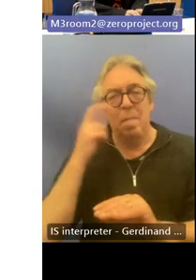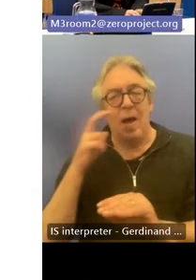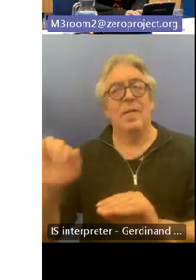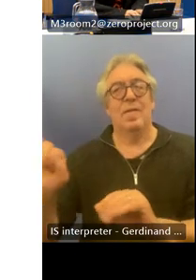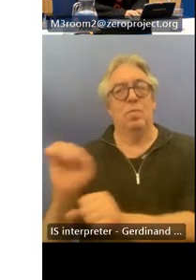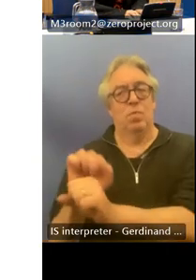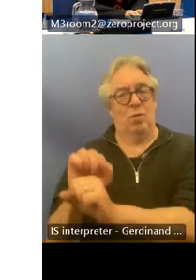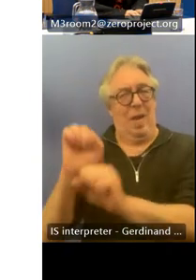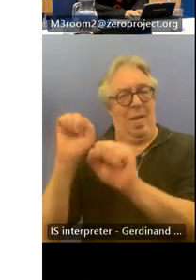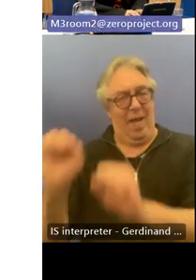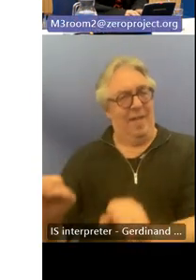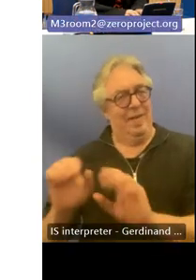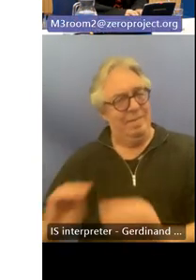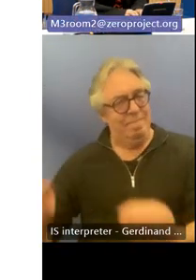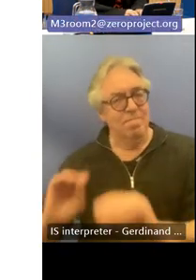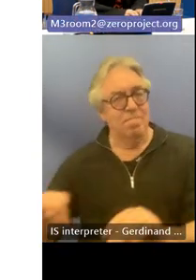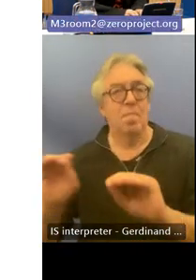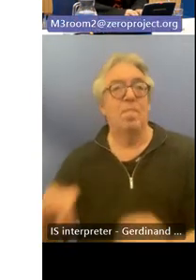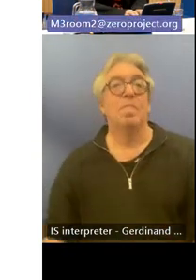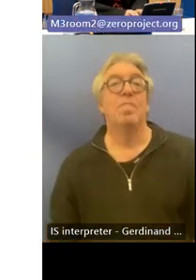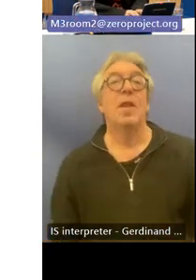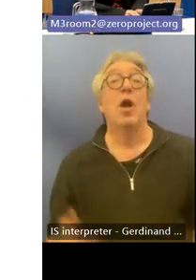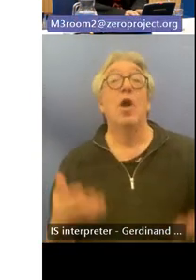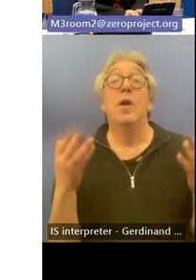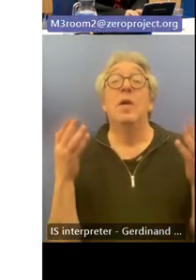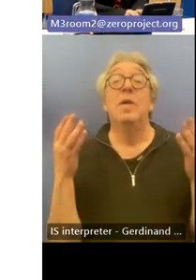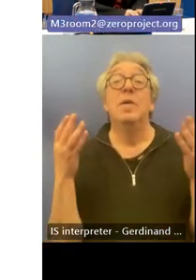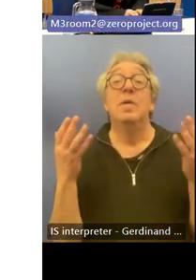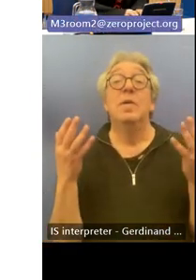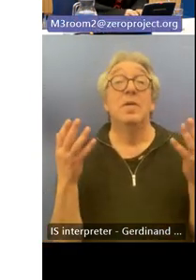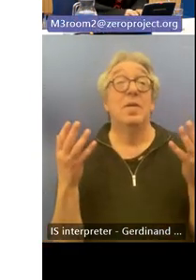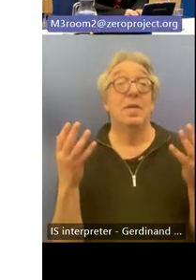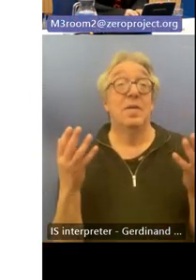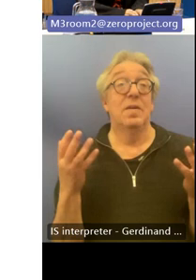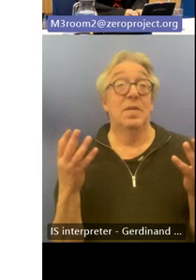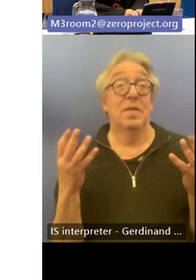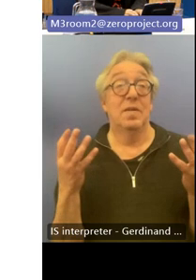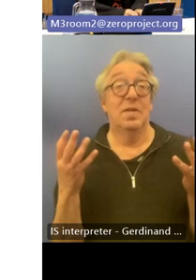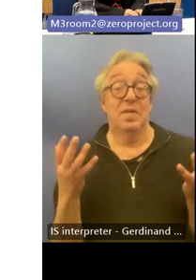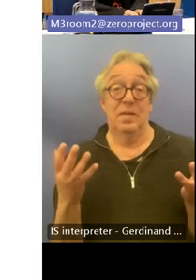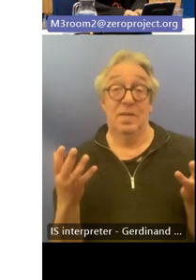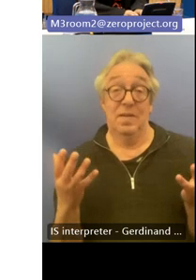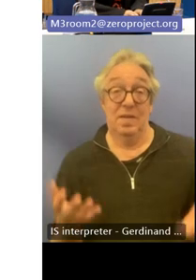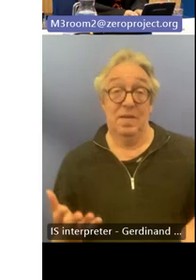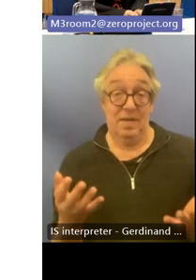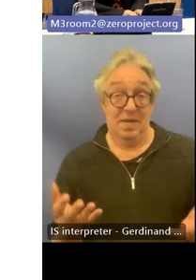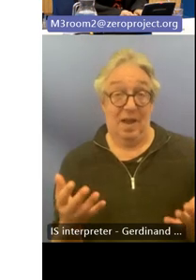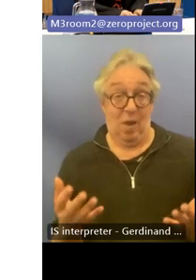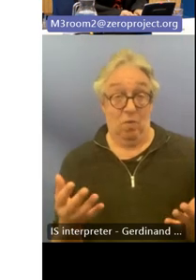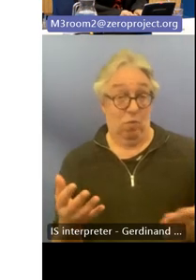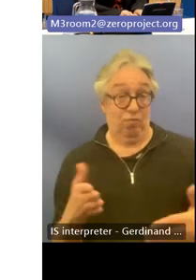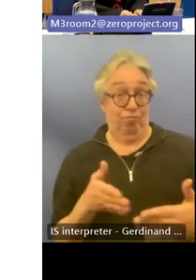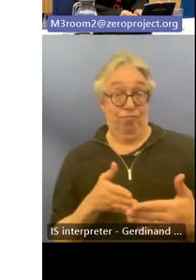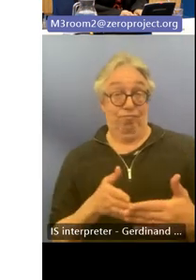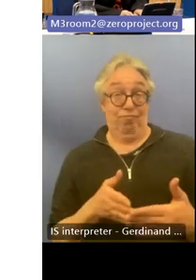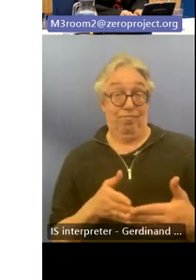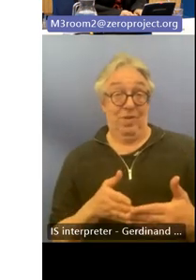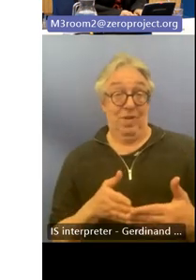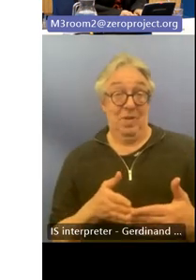Yes. We are now in this stage, and then now I come